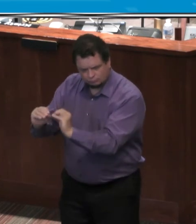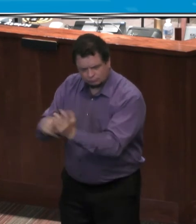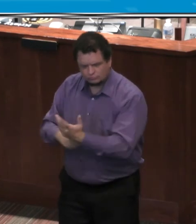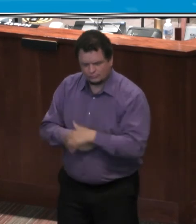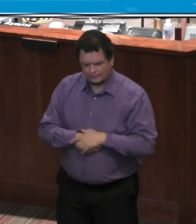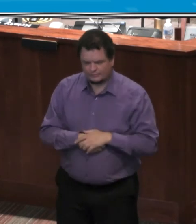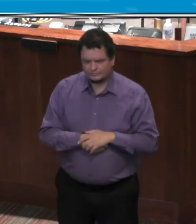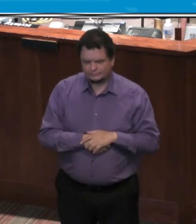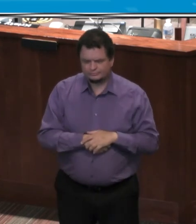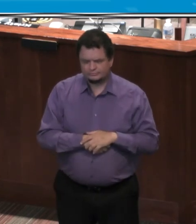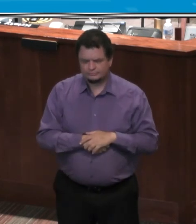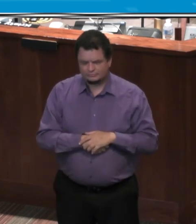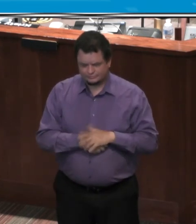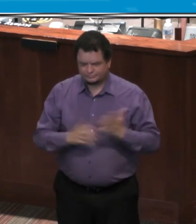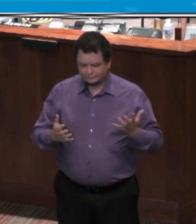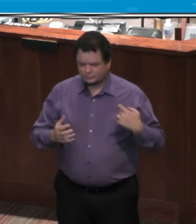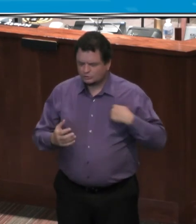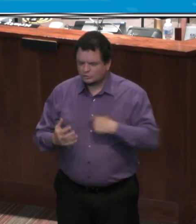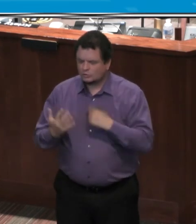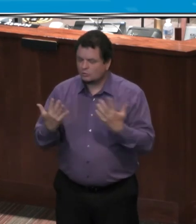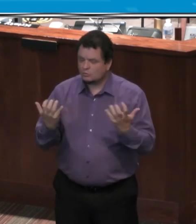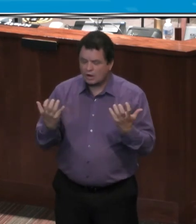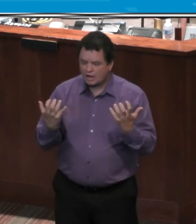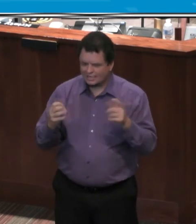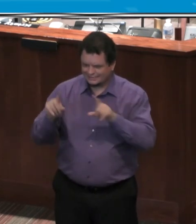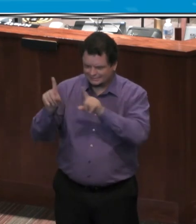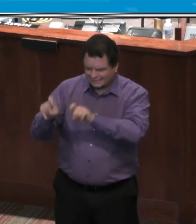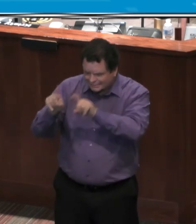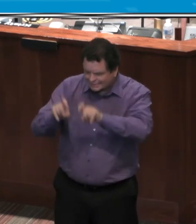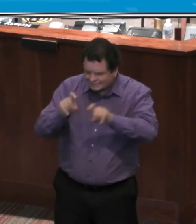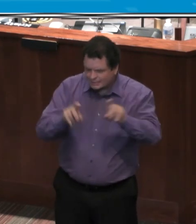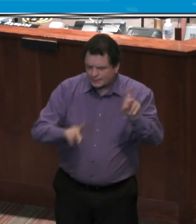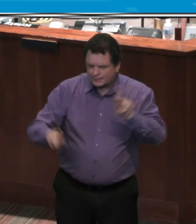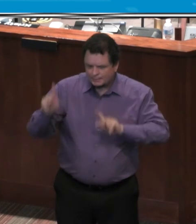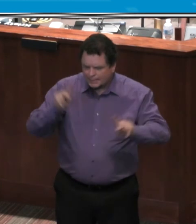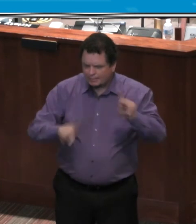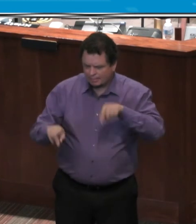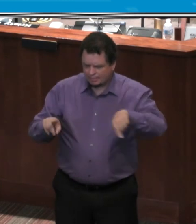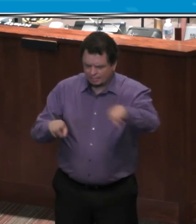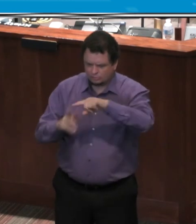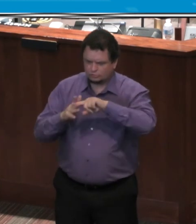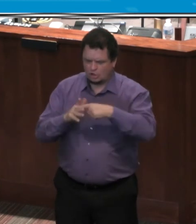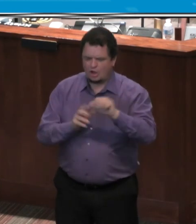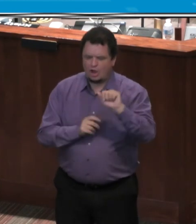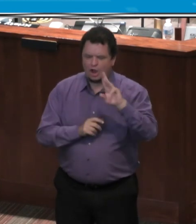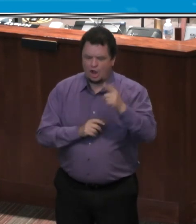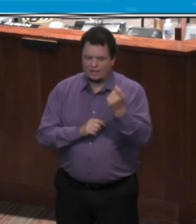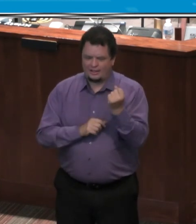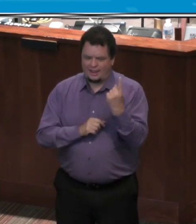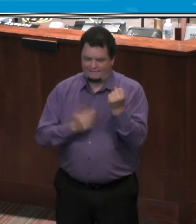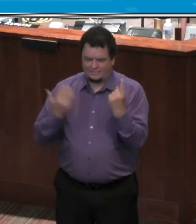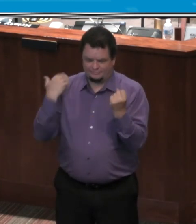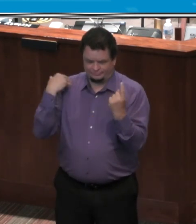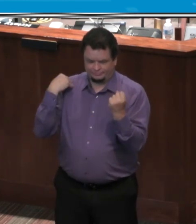on August the 11th. So within a 5-day time frame, we set up a physical space at the Citadel, south of